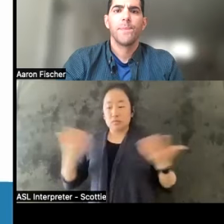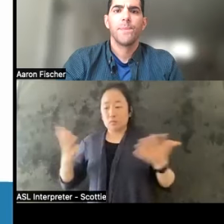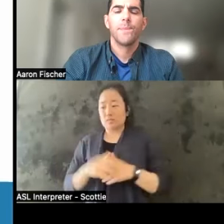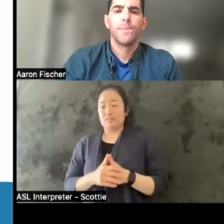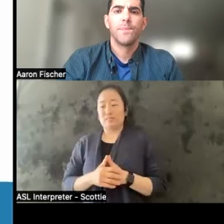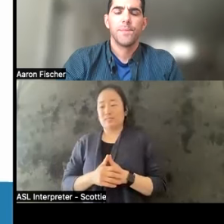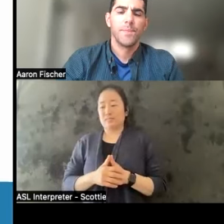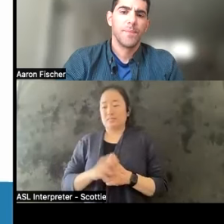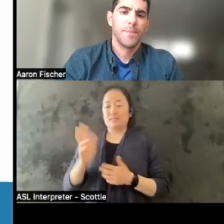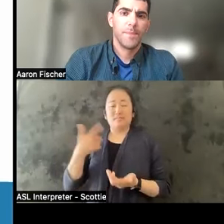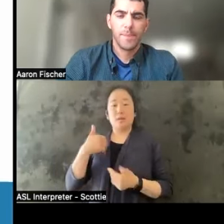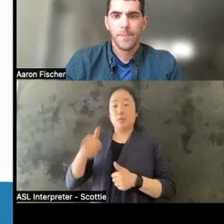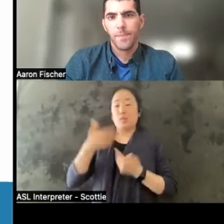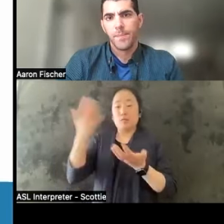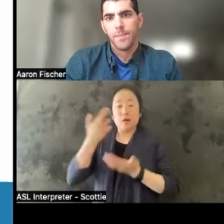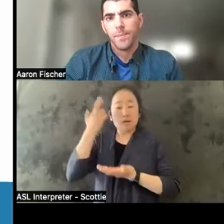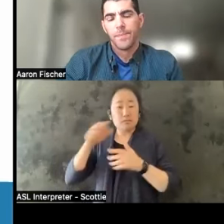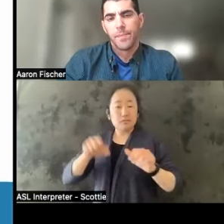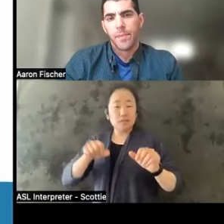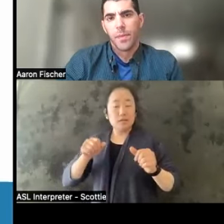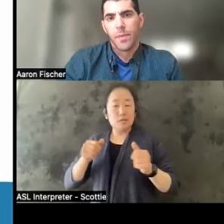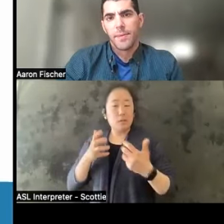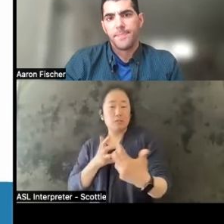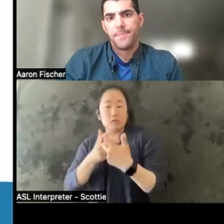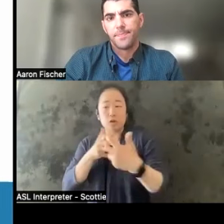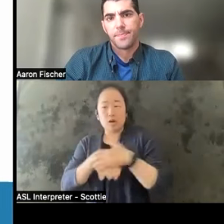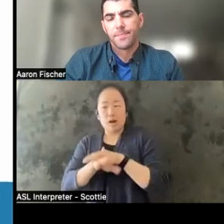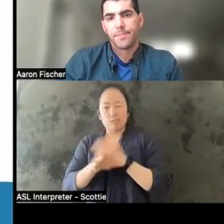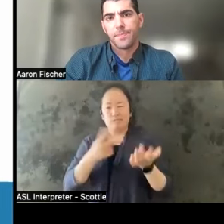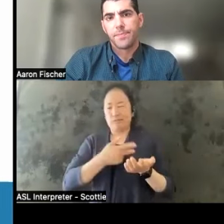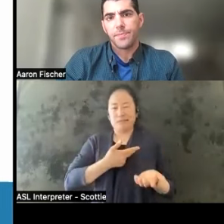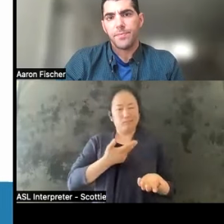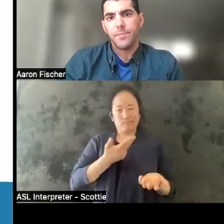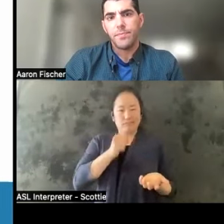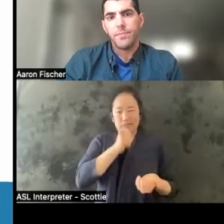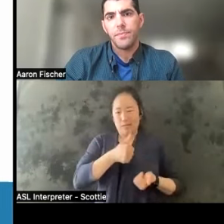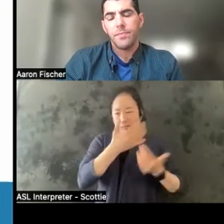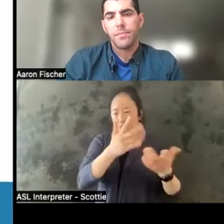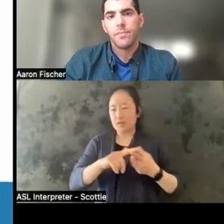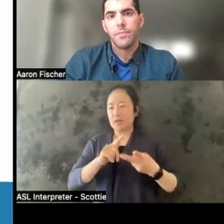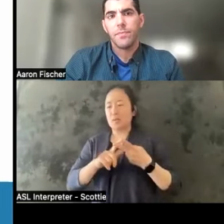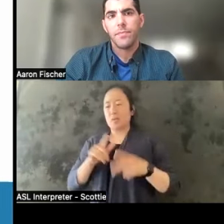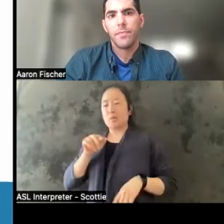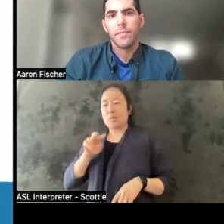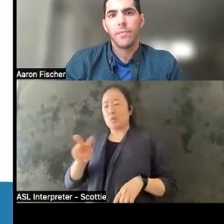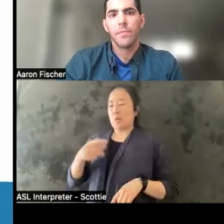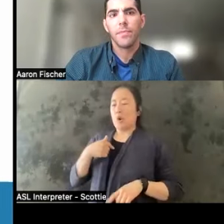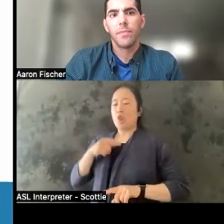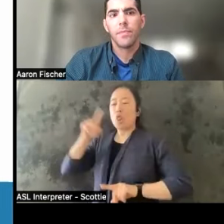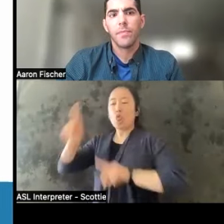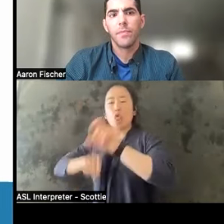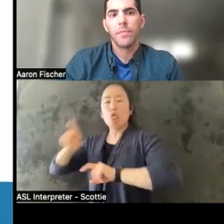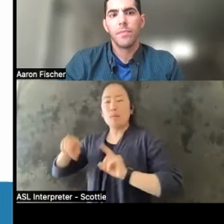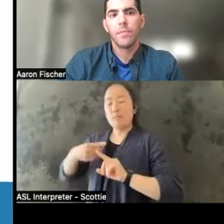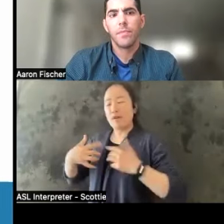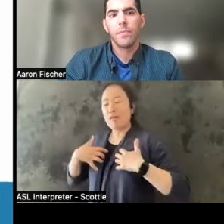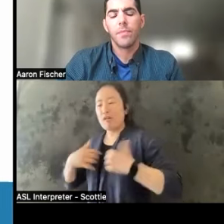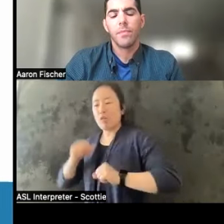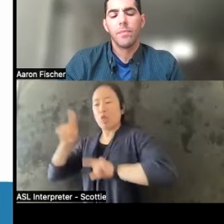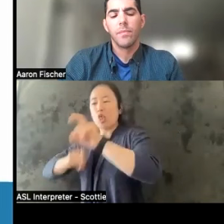to provide a reasonable accommodation, an impermissible medical inquiry or examination,